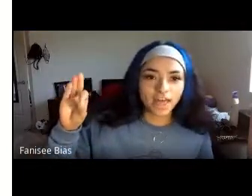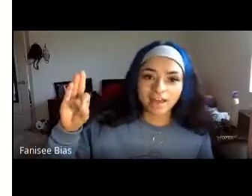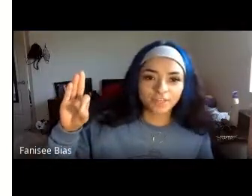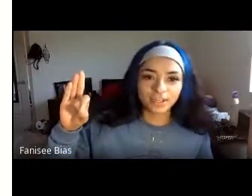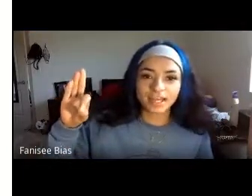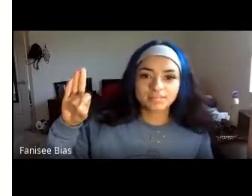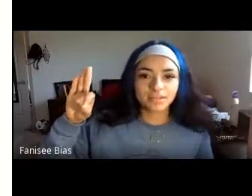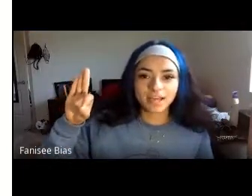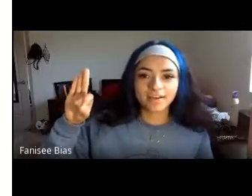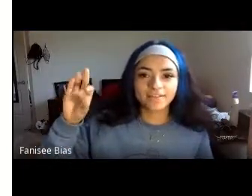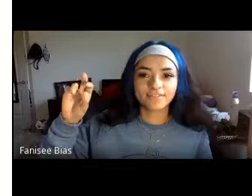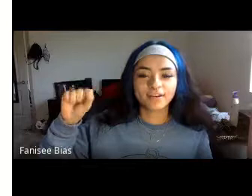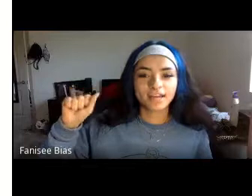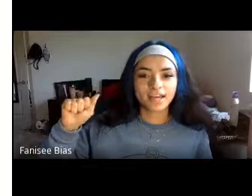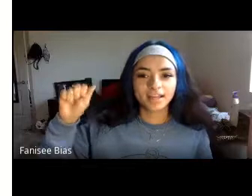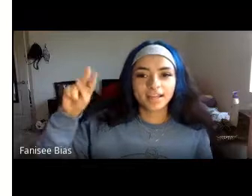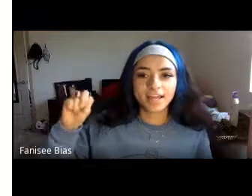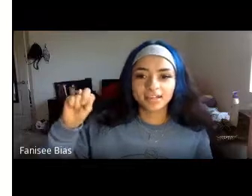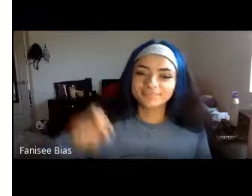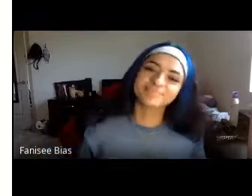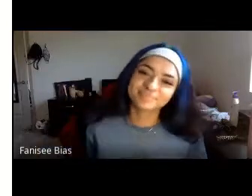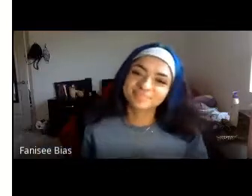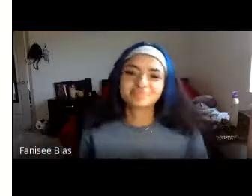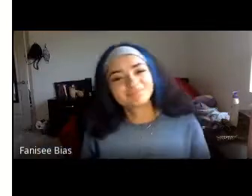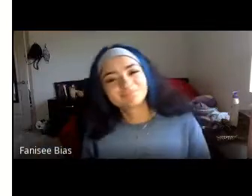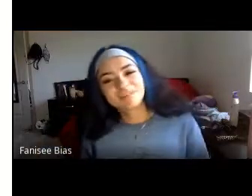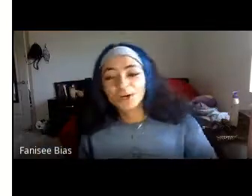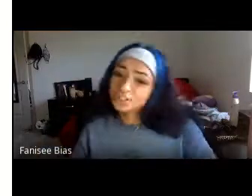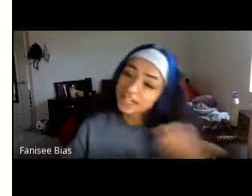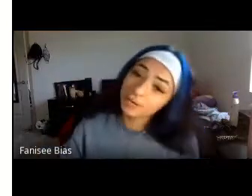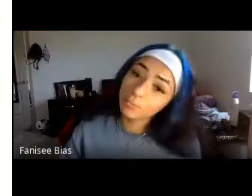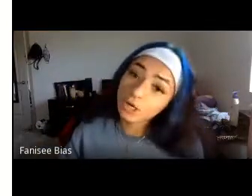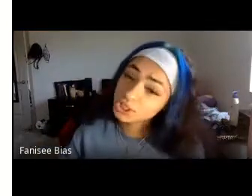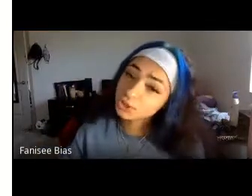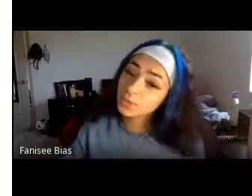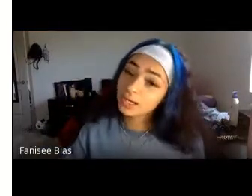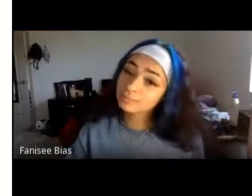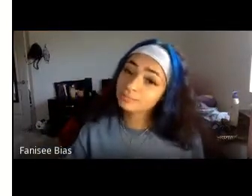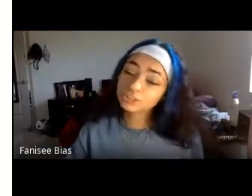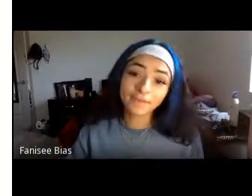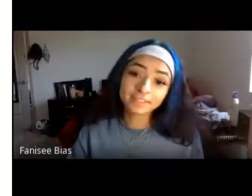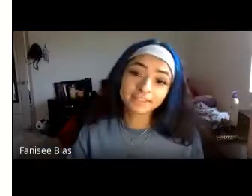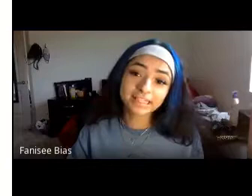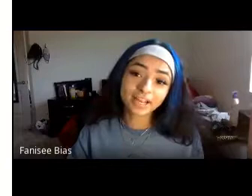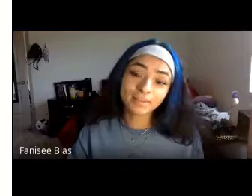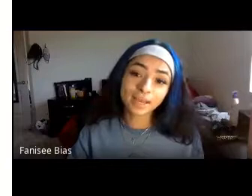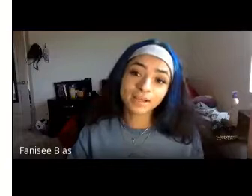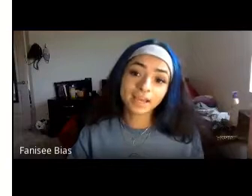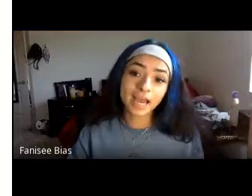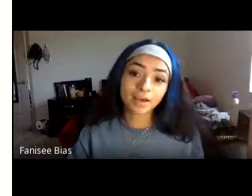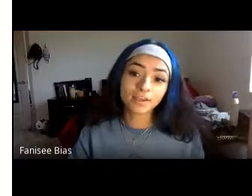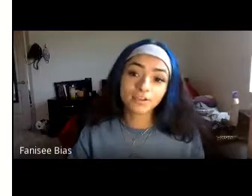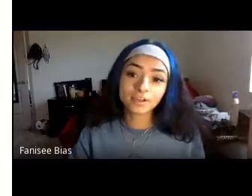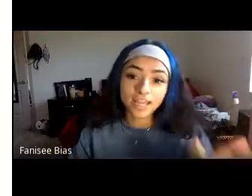sorry y'all, the F really gets me. Fan. Does anyone want to show us their name